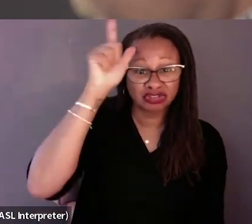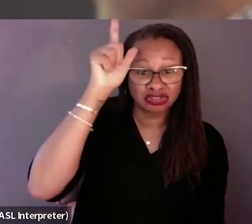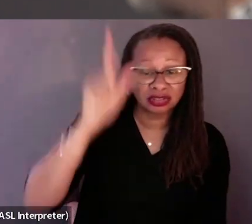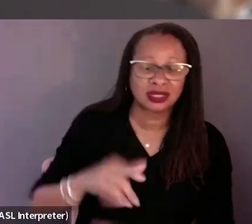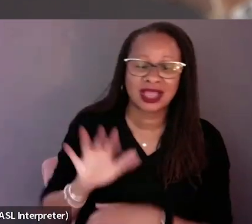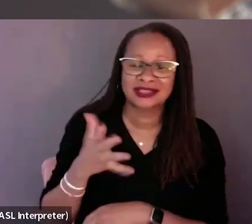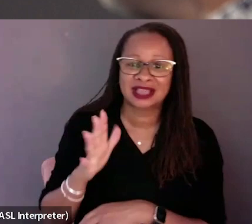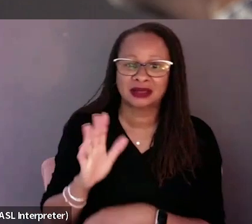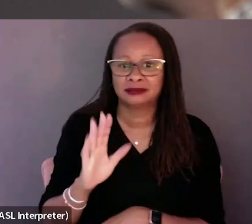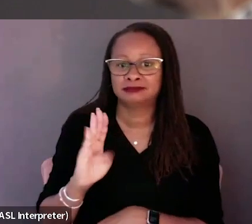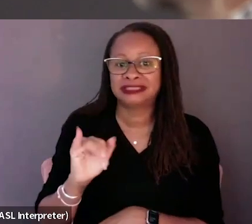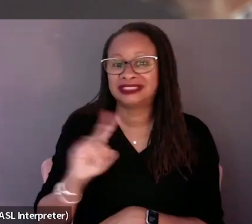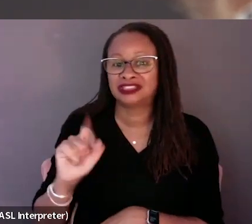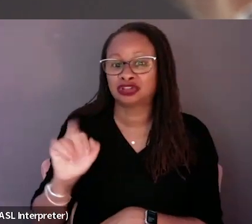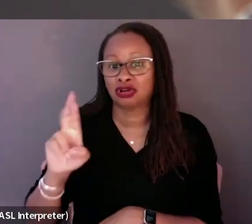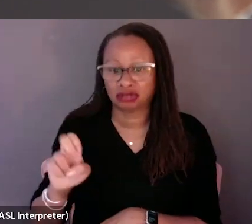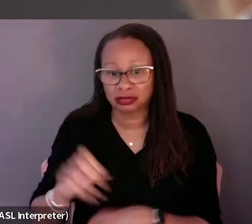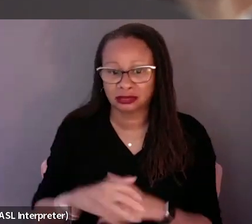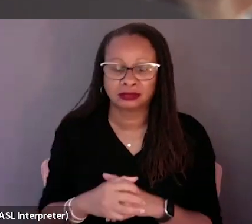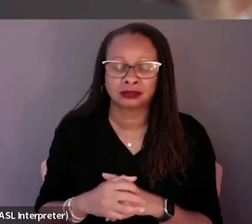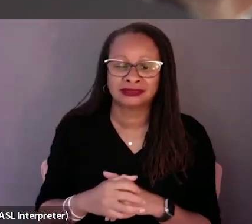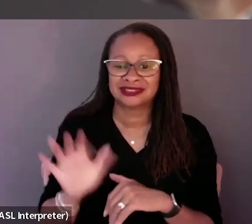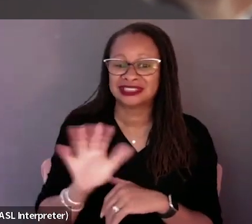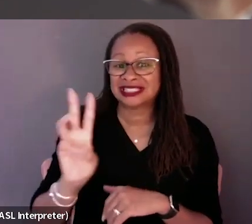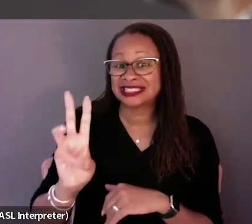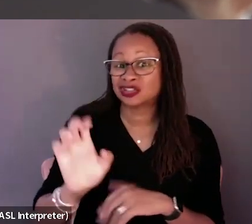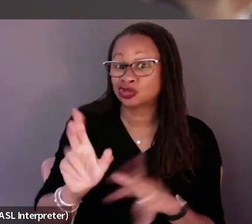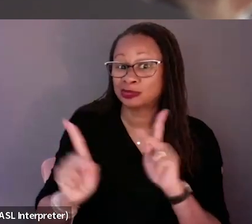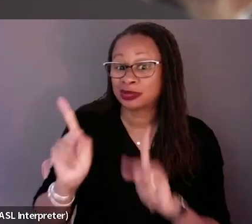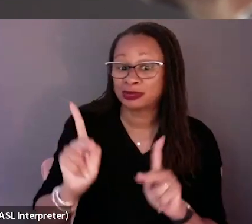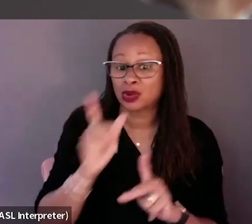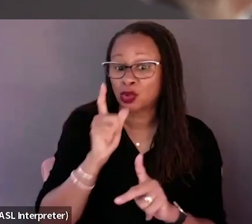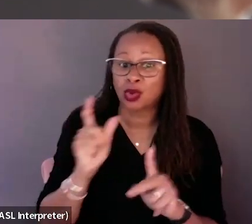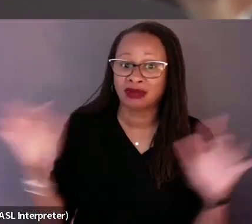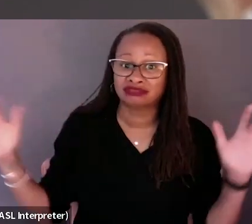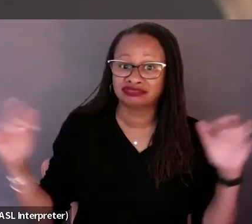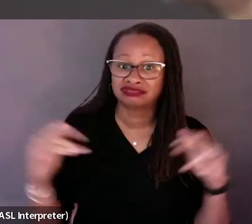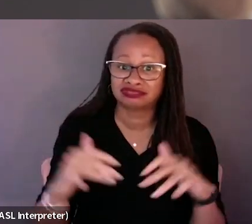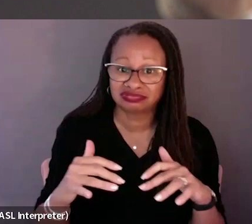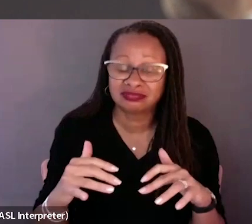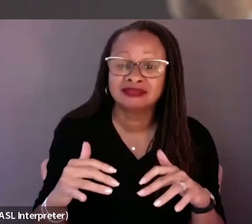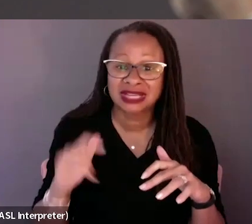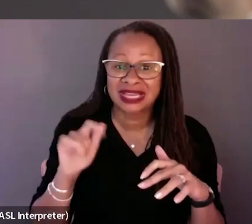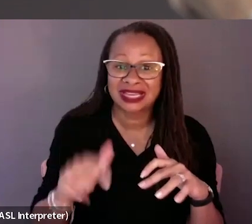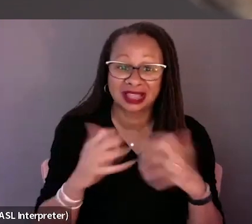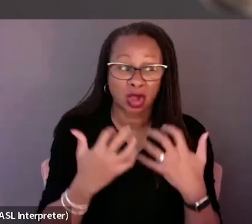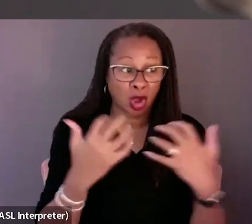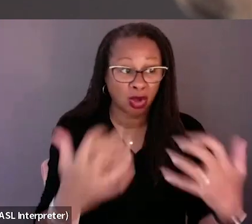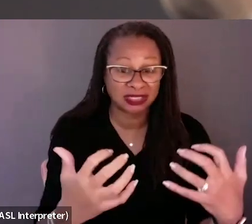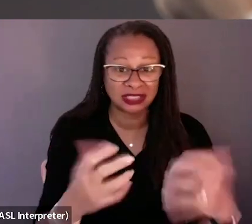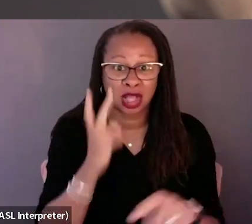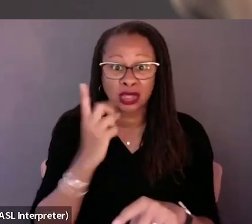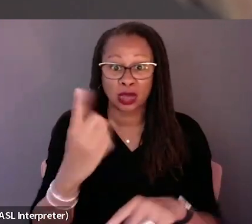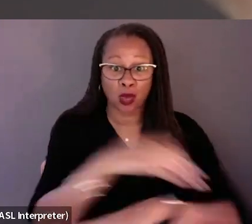like bizarre that like there is like 600 people who are gathering in one hall, looking at one